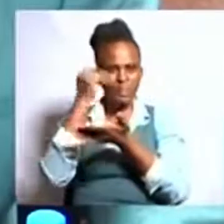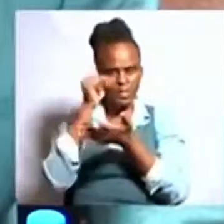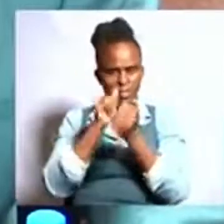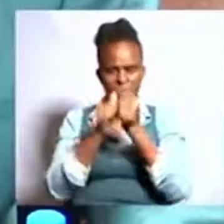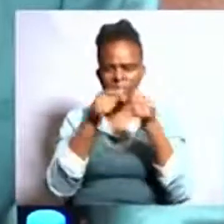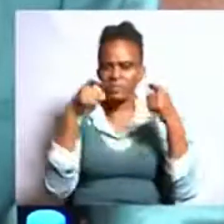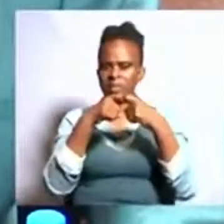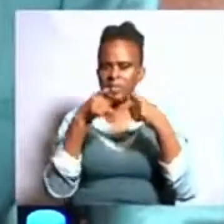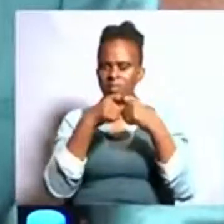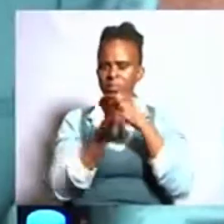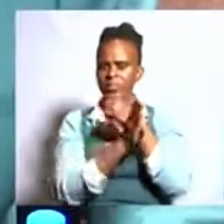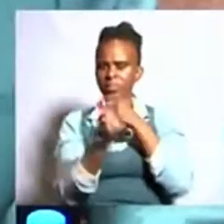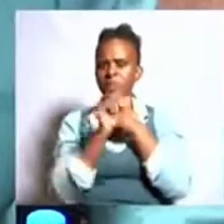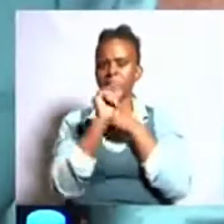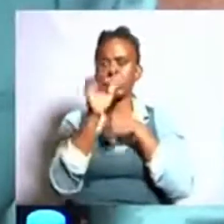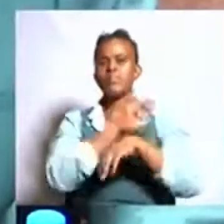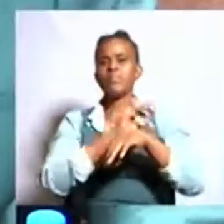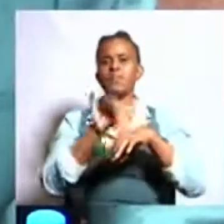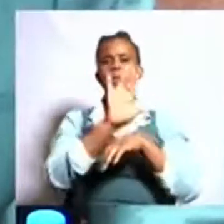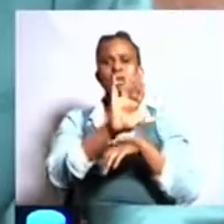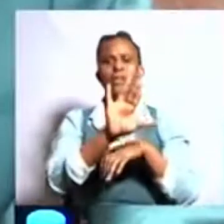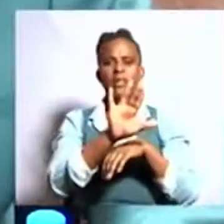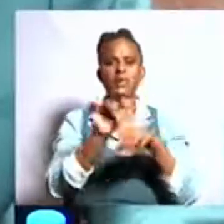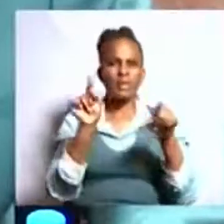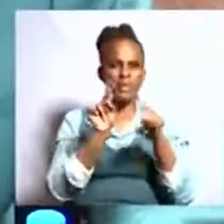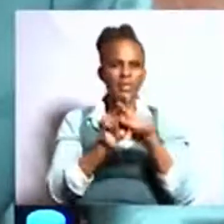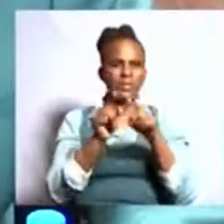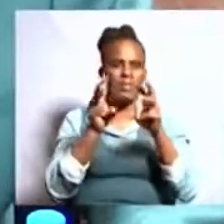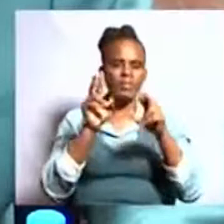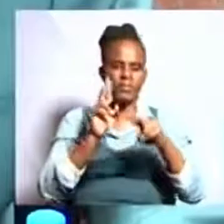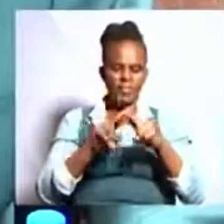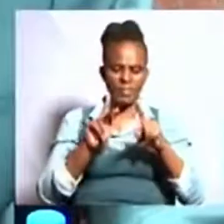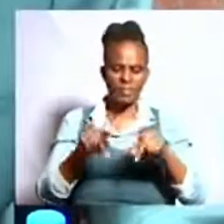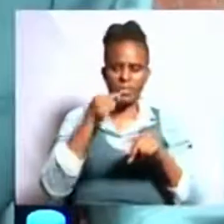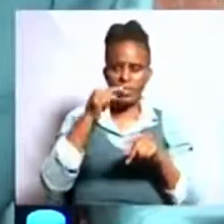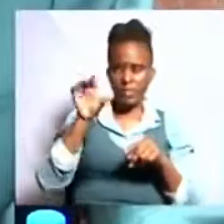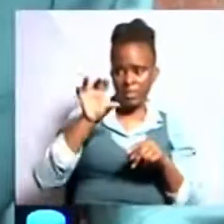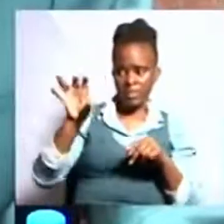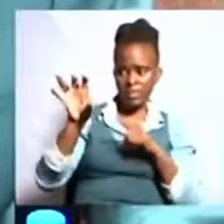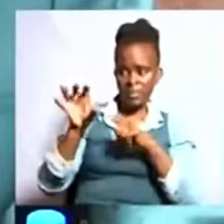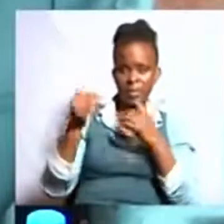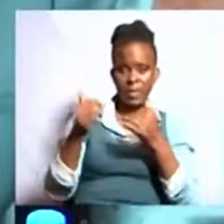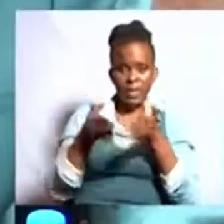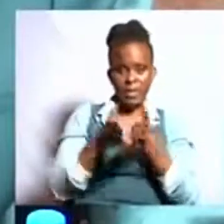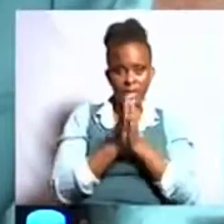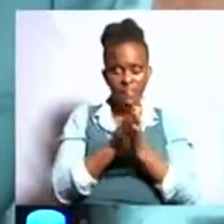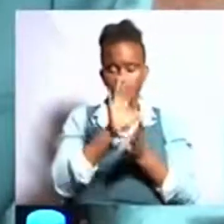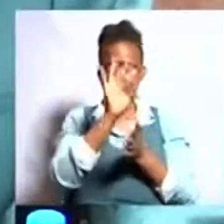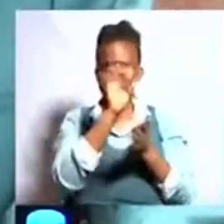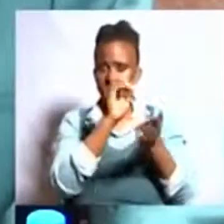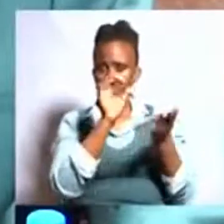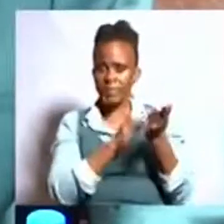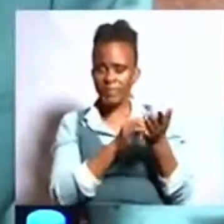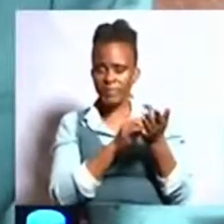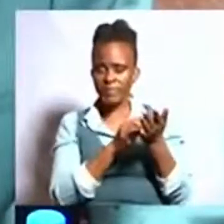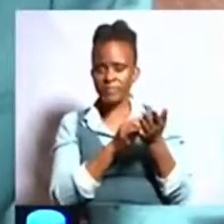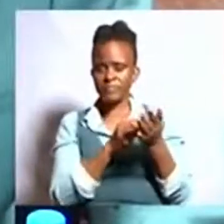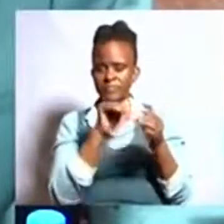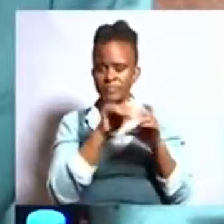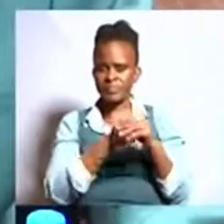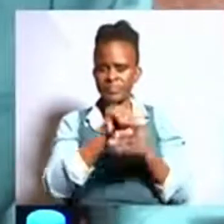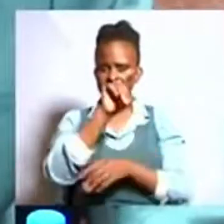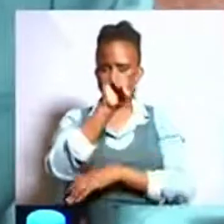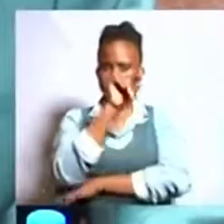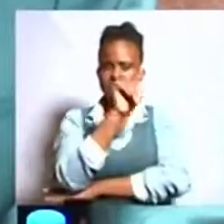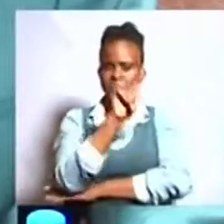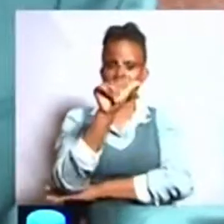Zanaco branches are not there. And in the same vein, Chair, the province now has requested for 90,000 in the 2023